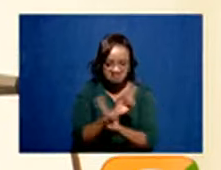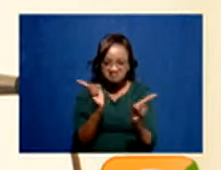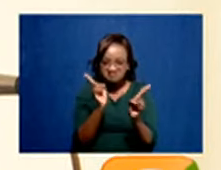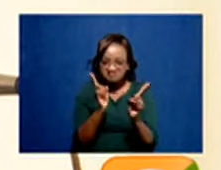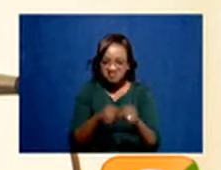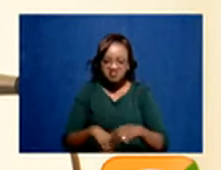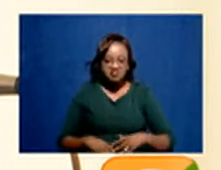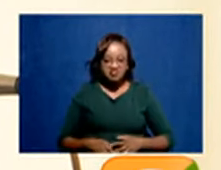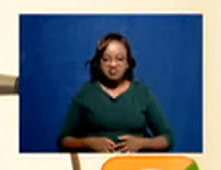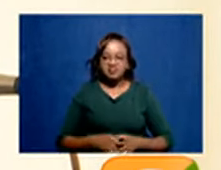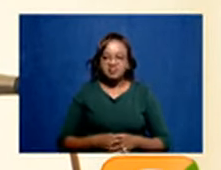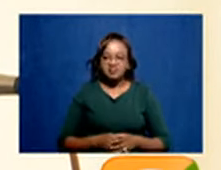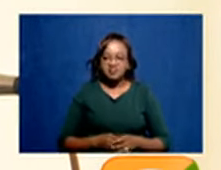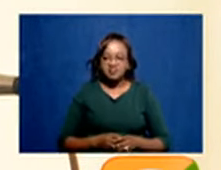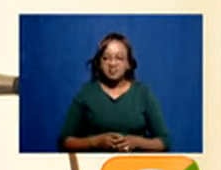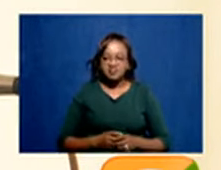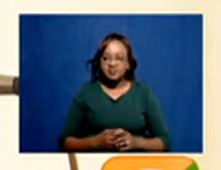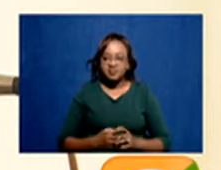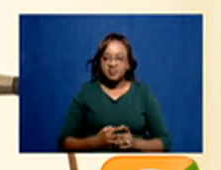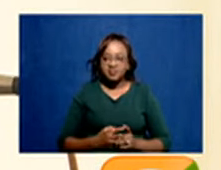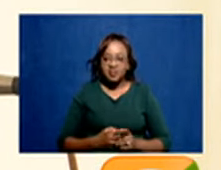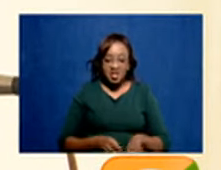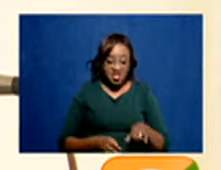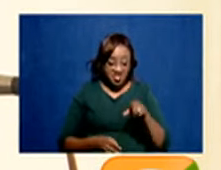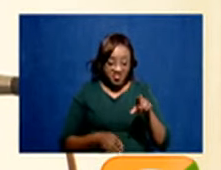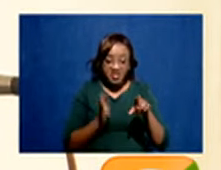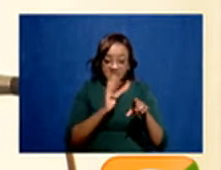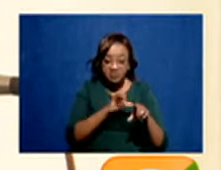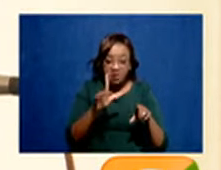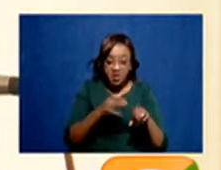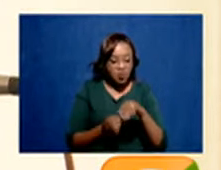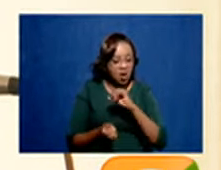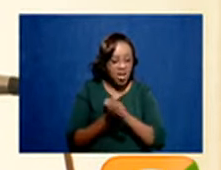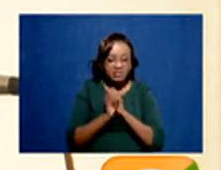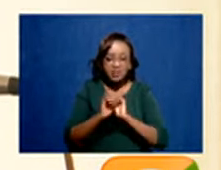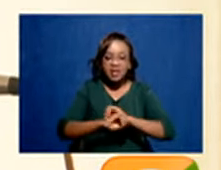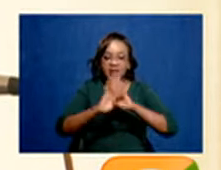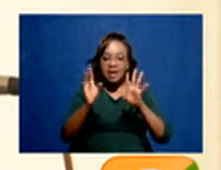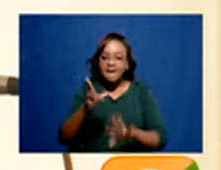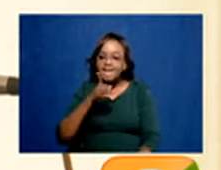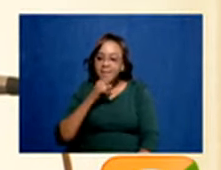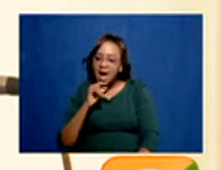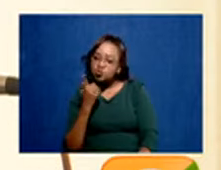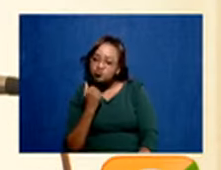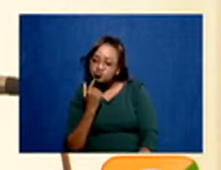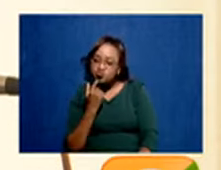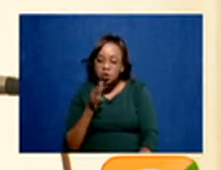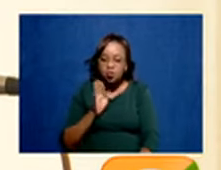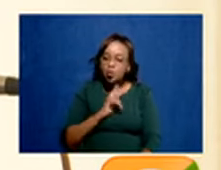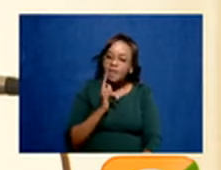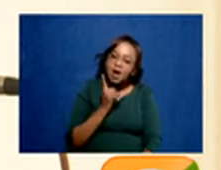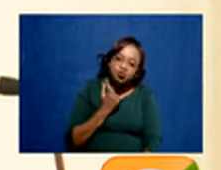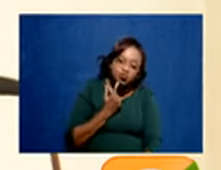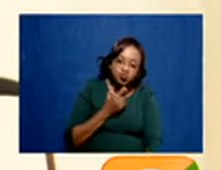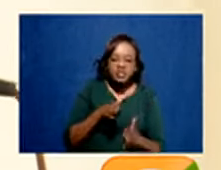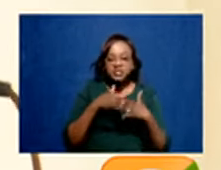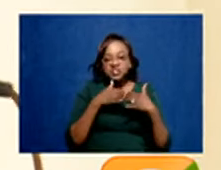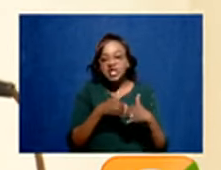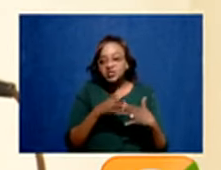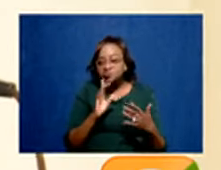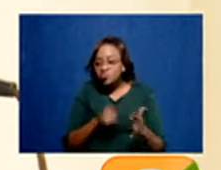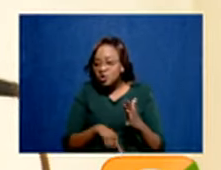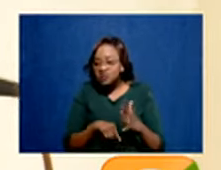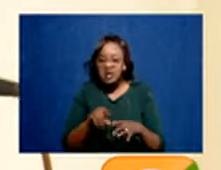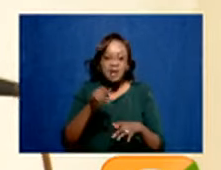This bill, in summary, will define who is a woman, who is a man, what is sex, what is gender, what is